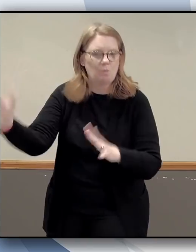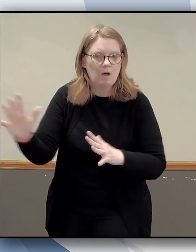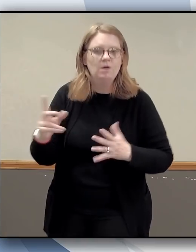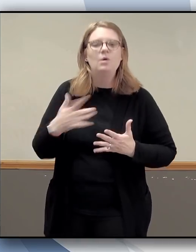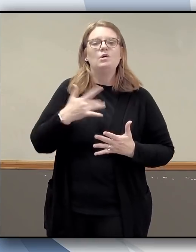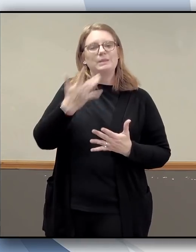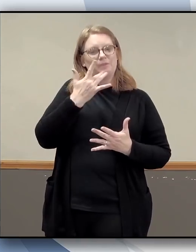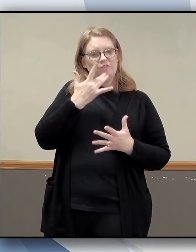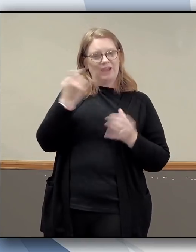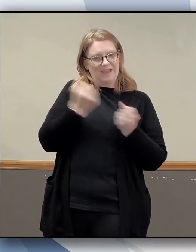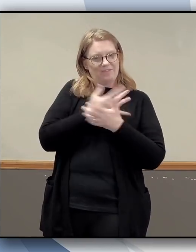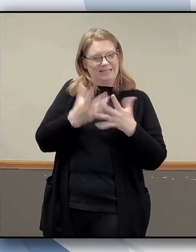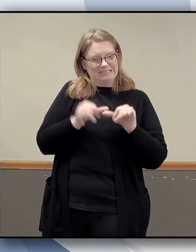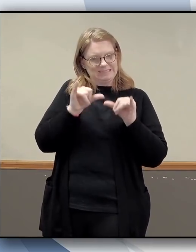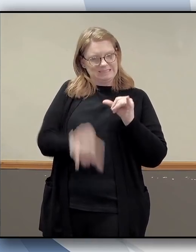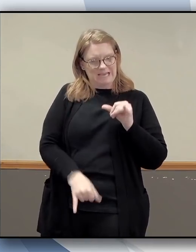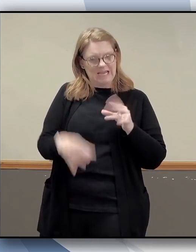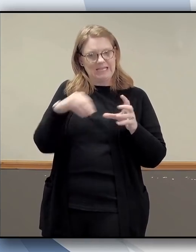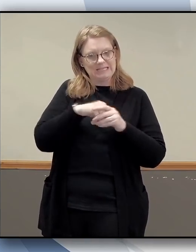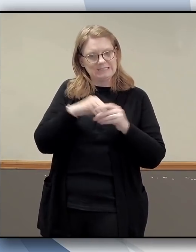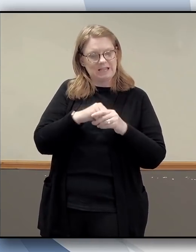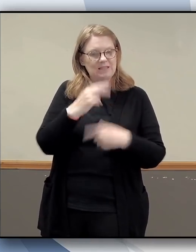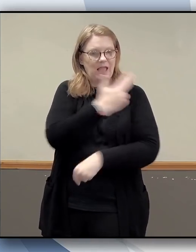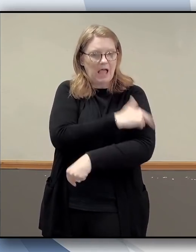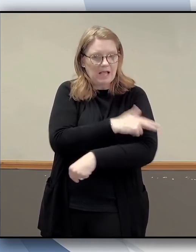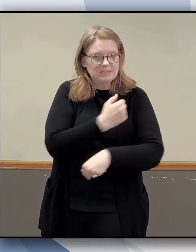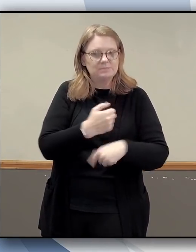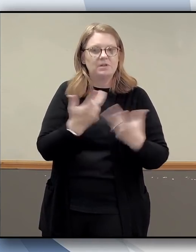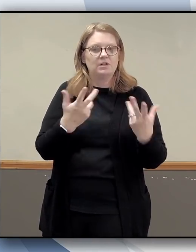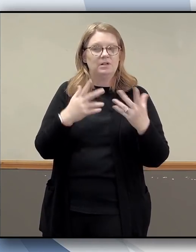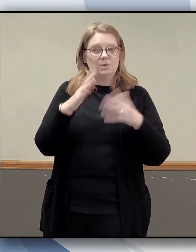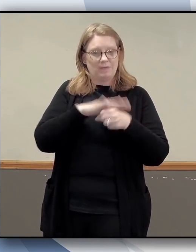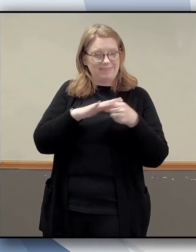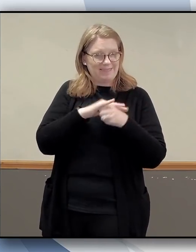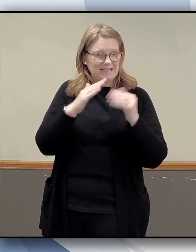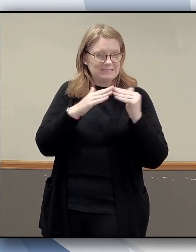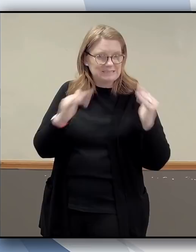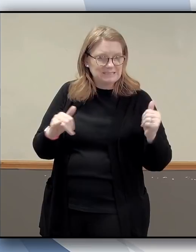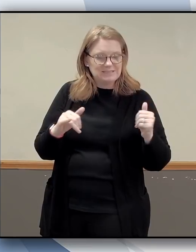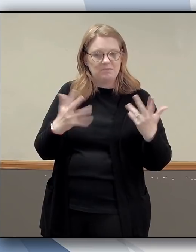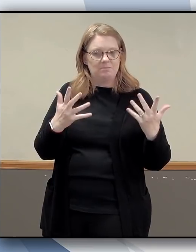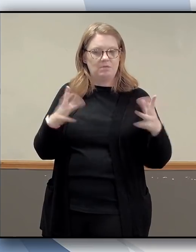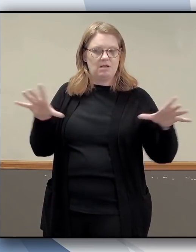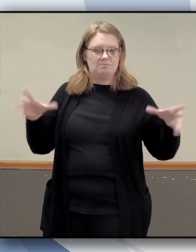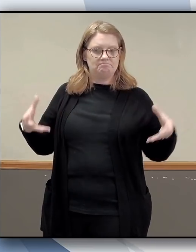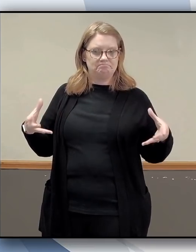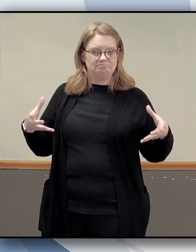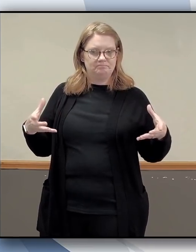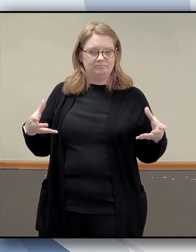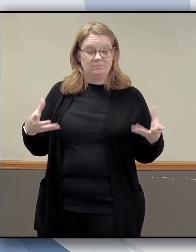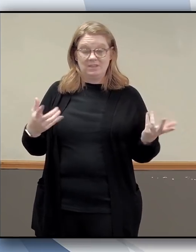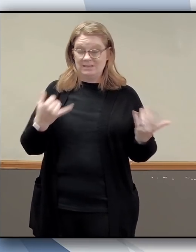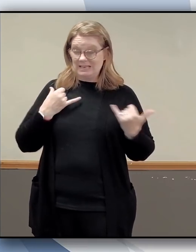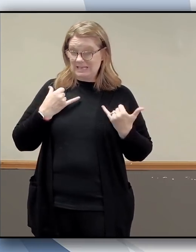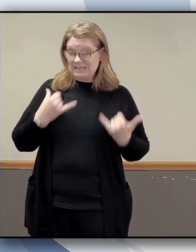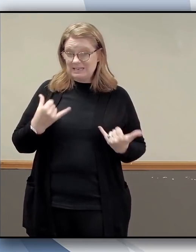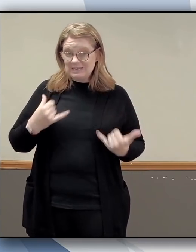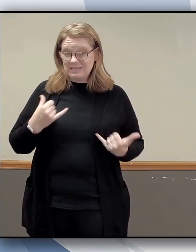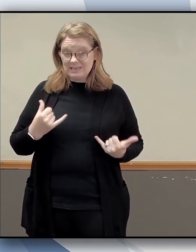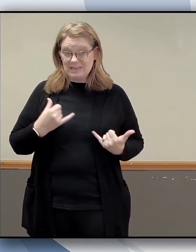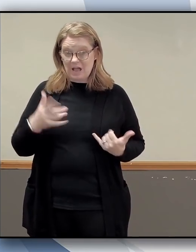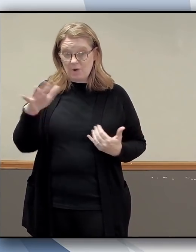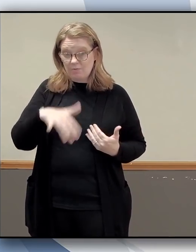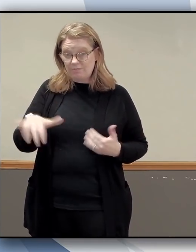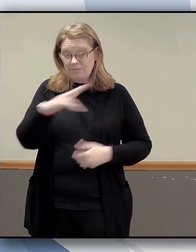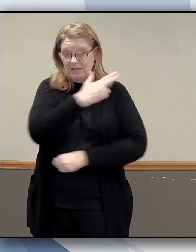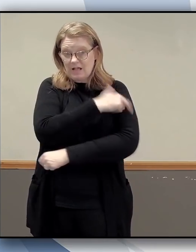with our hospital system and our hospital networks to make that happen. I don't see field hospitals in our